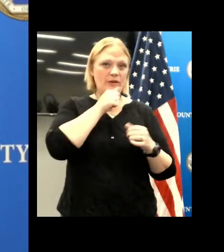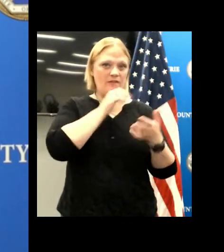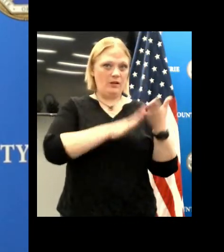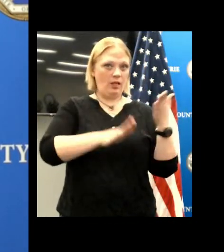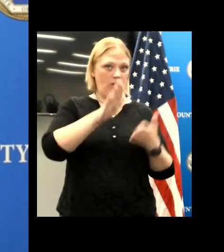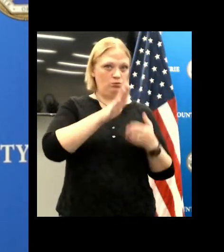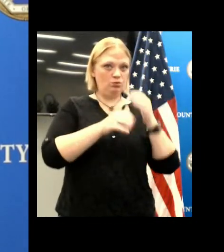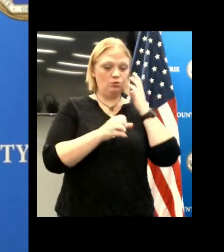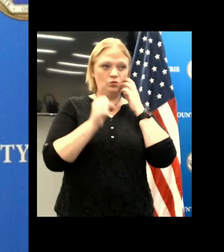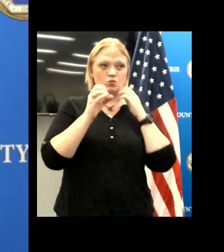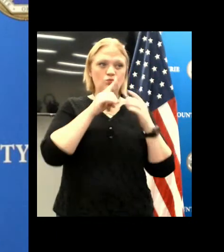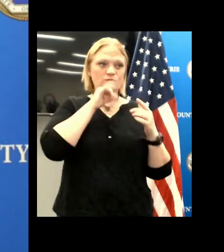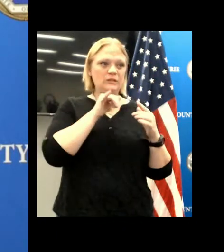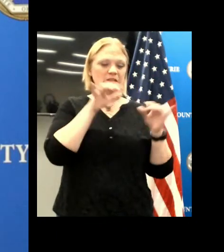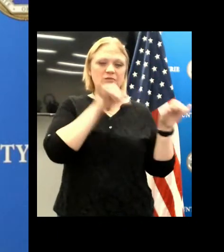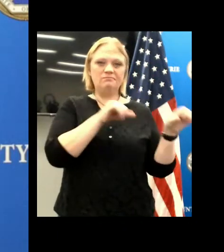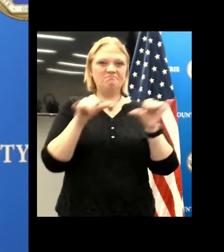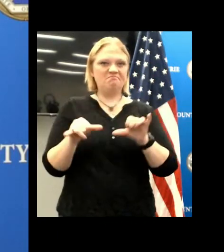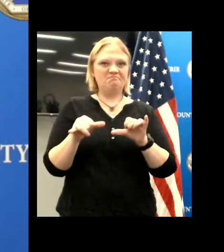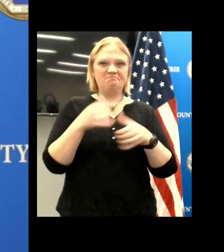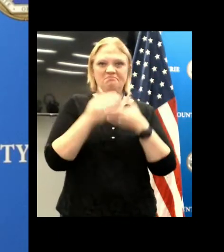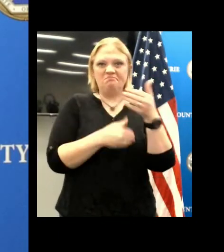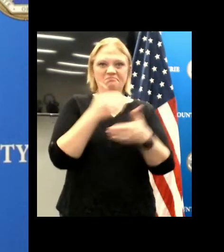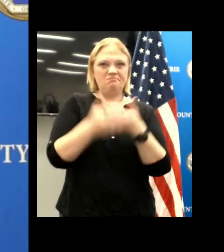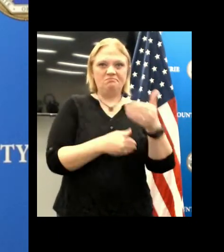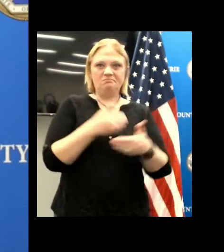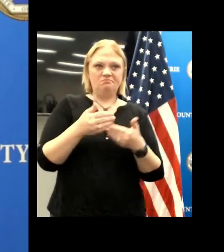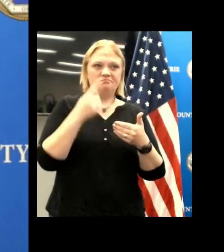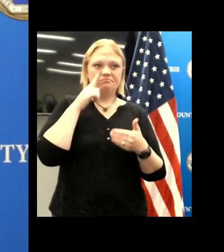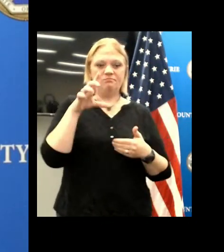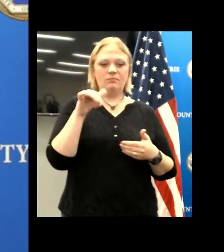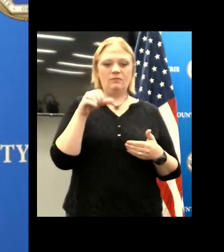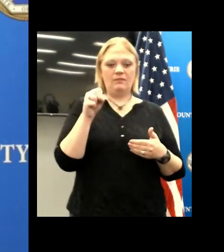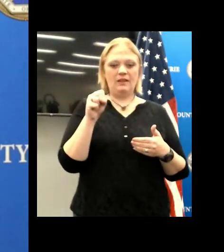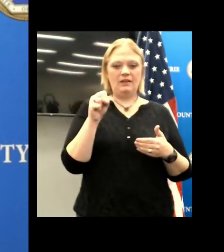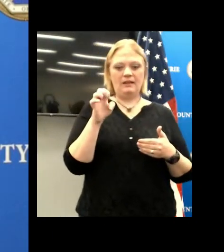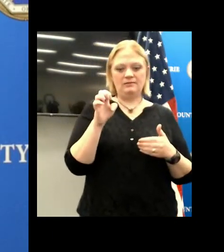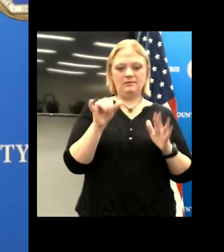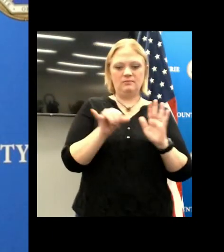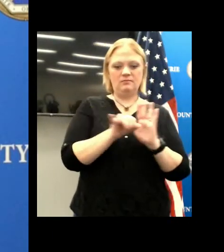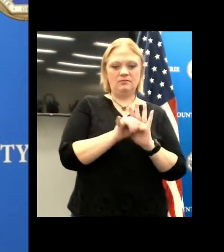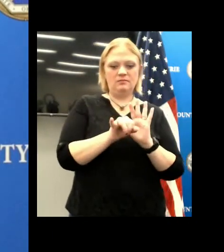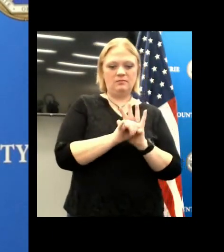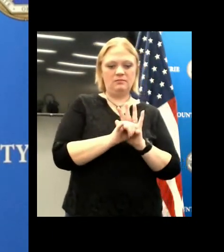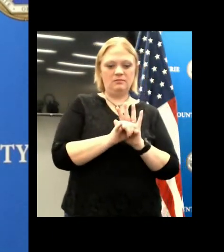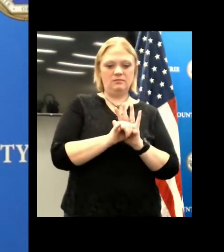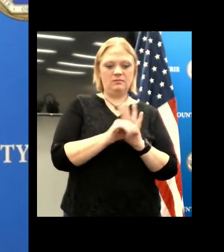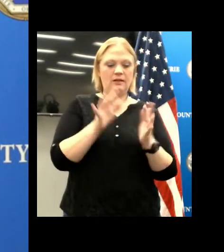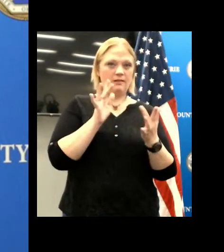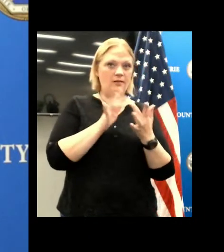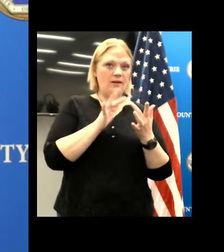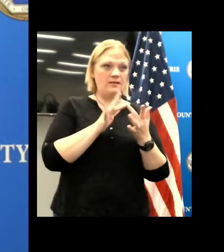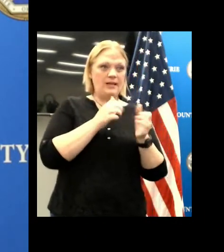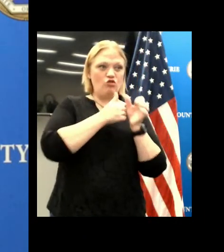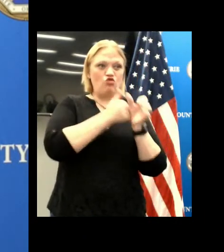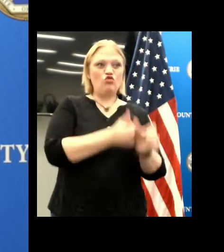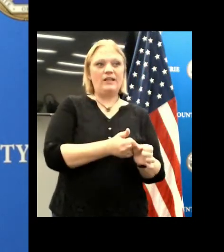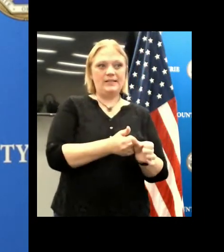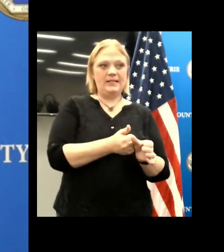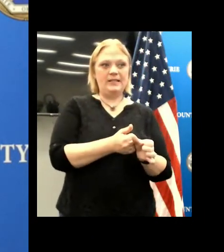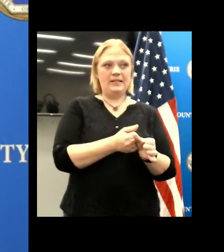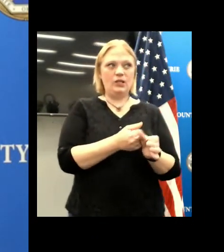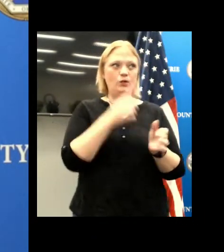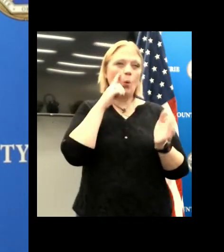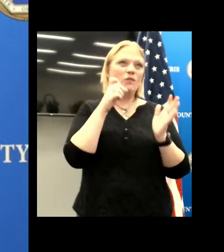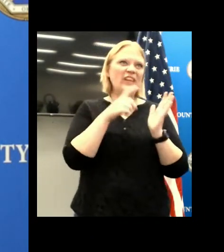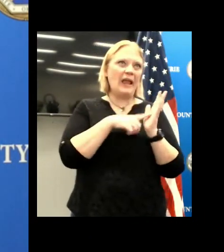So, it's really the same procedures of case identification and contact tracing and